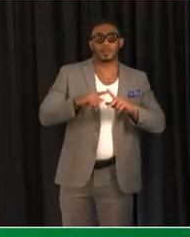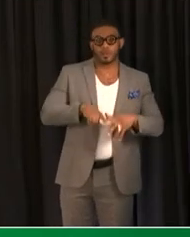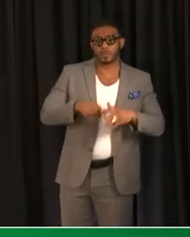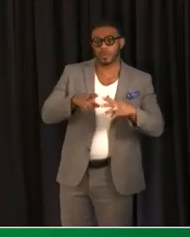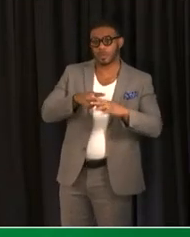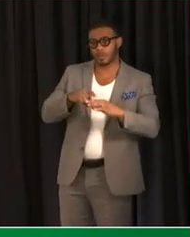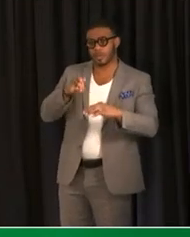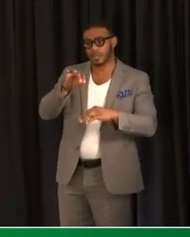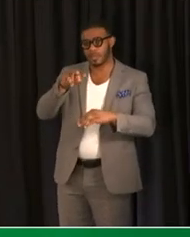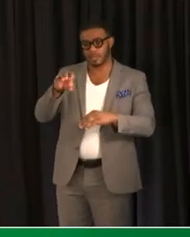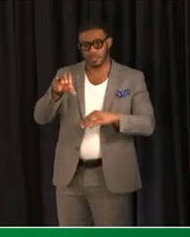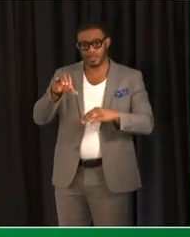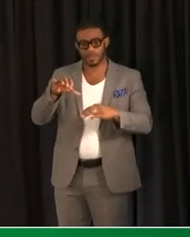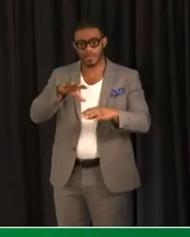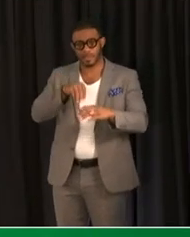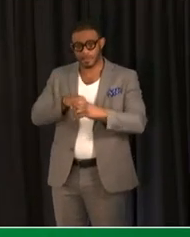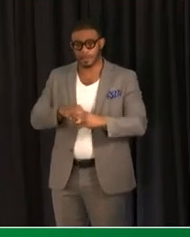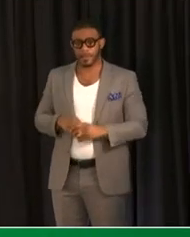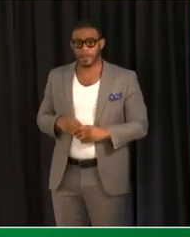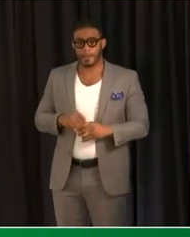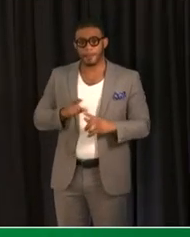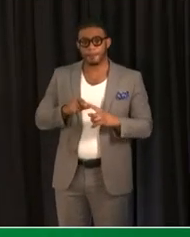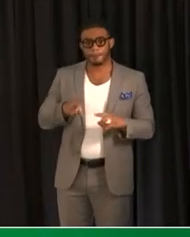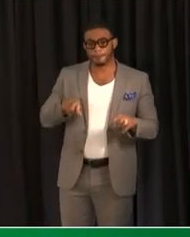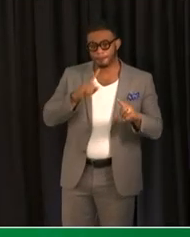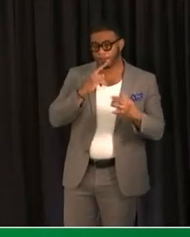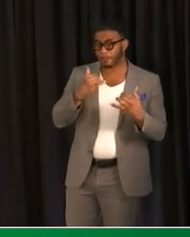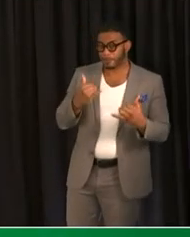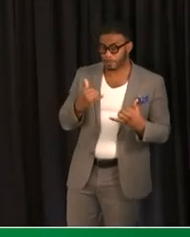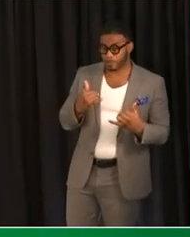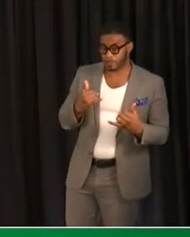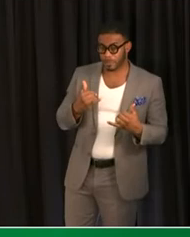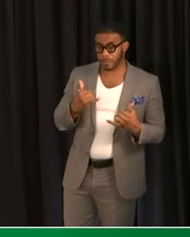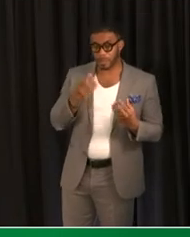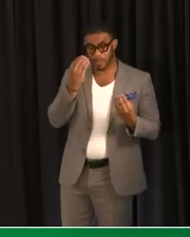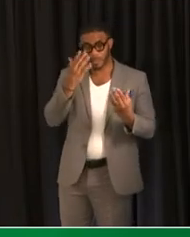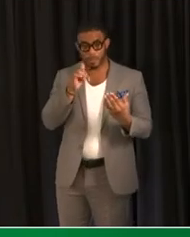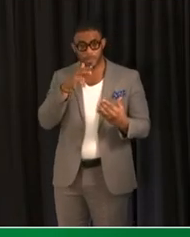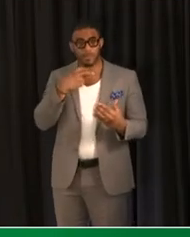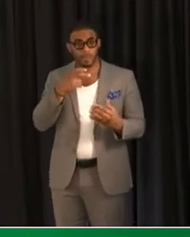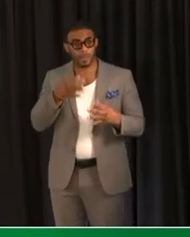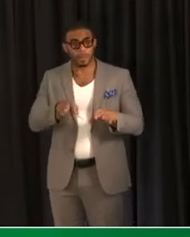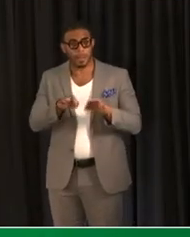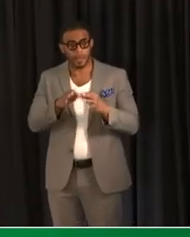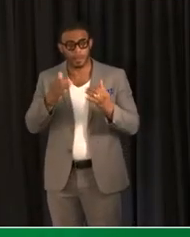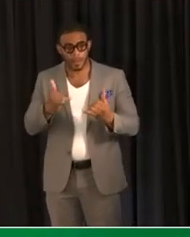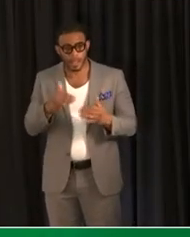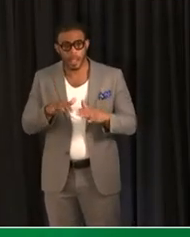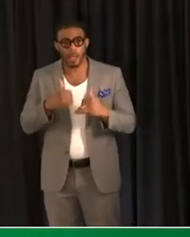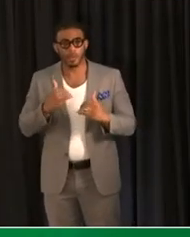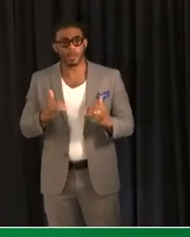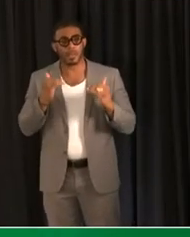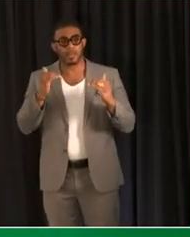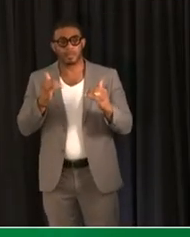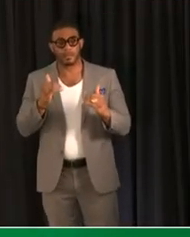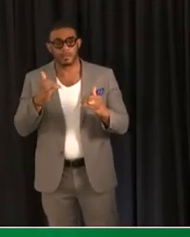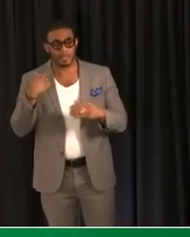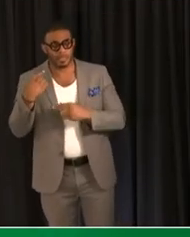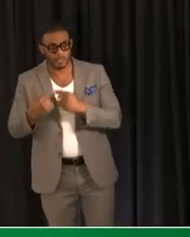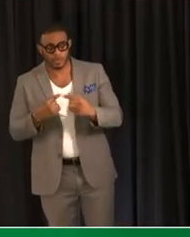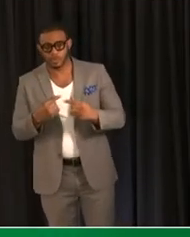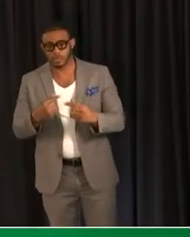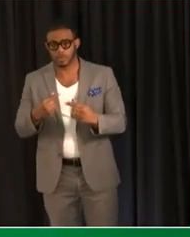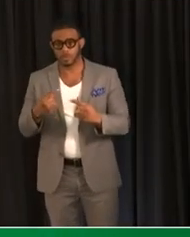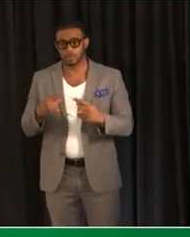people to start and being civically engaged when they're now, and let them know their voice matters now, is how we lift up